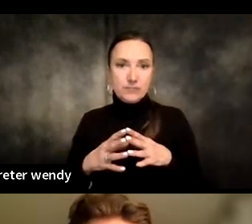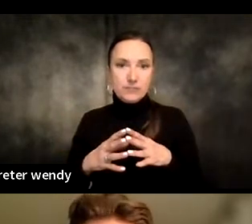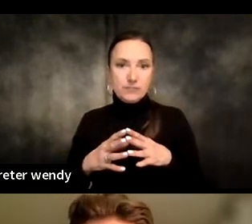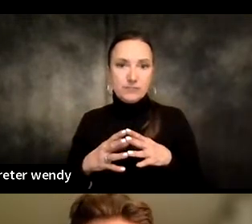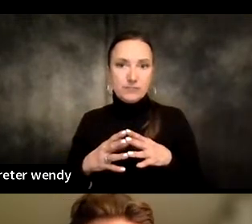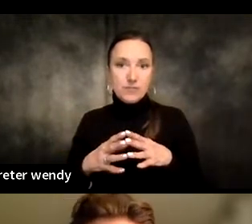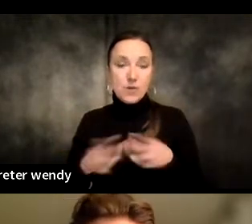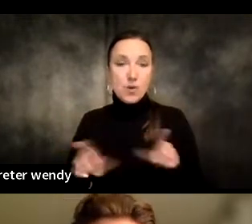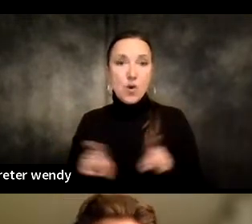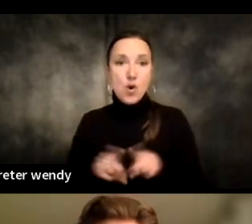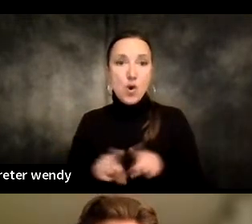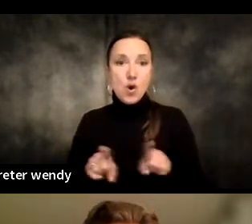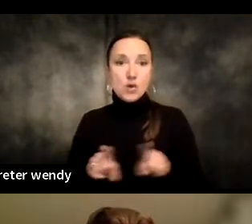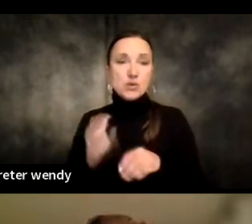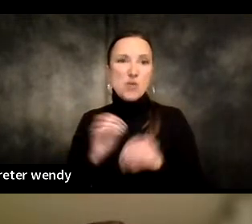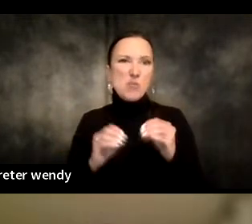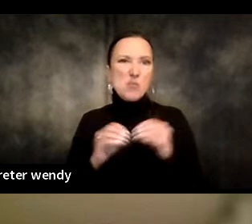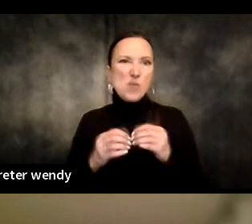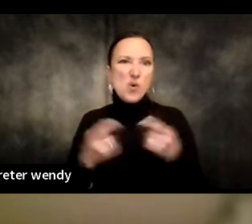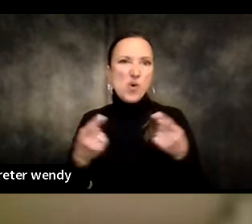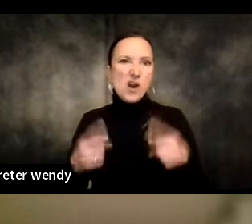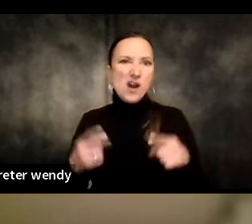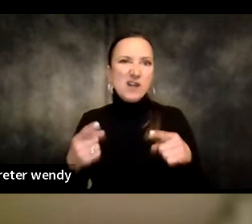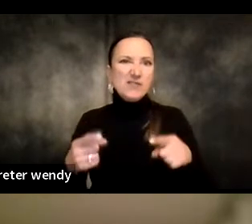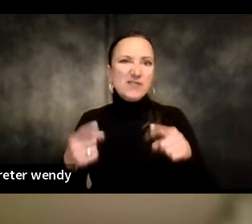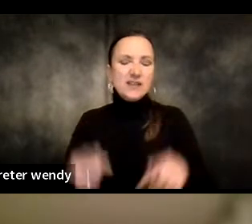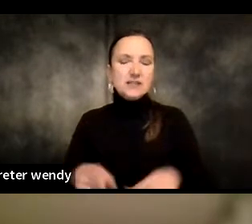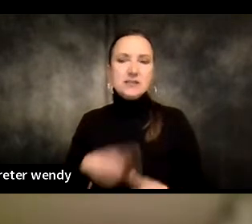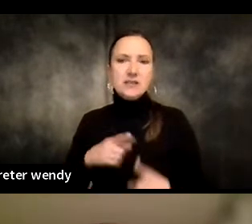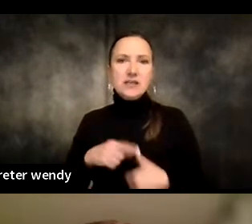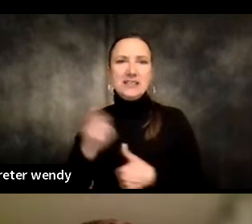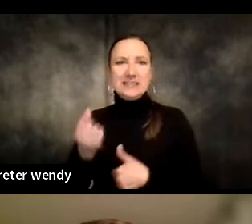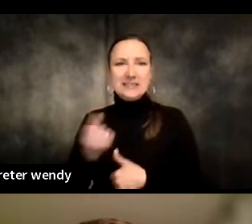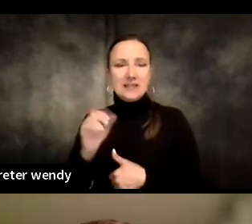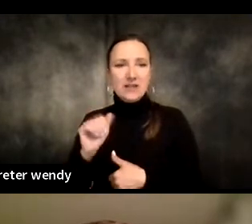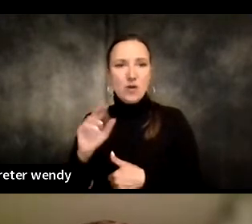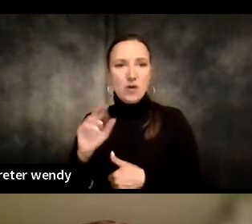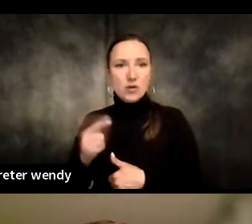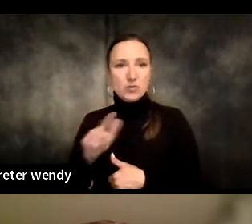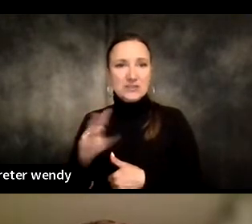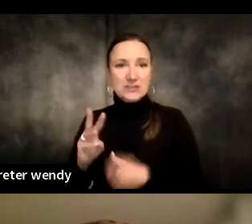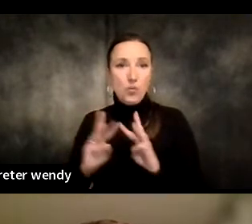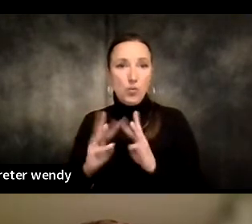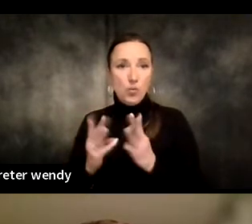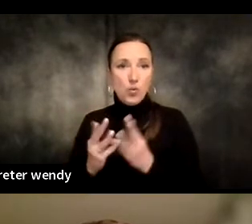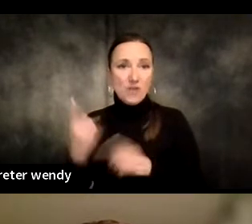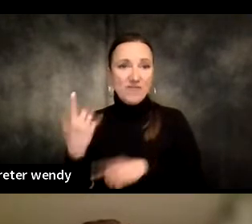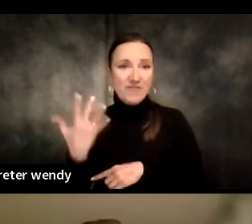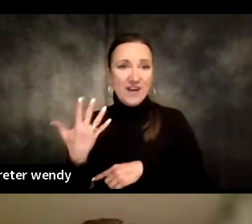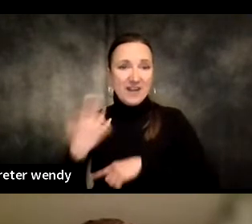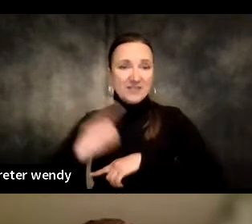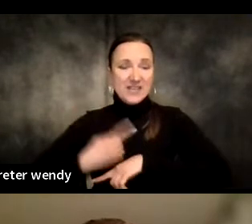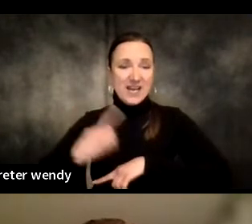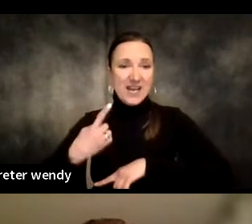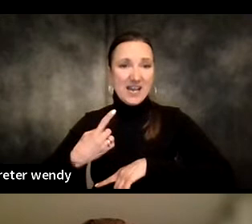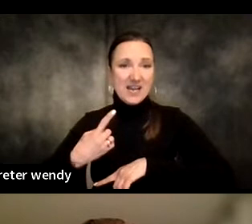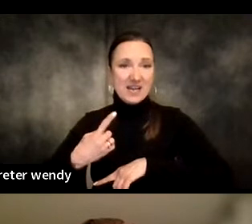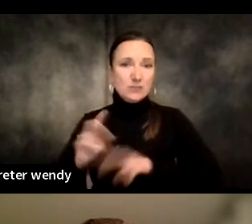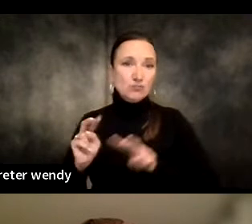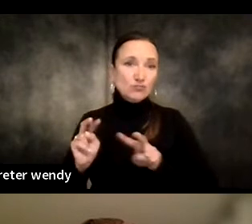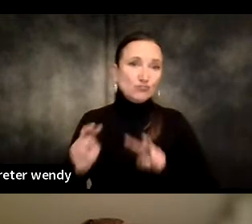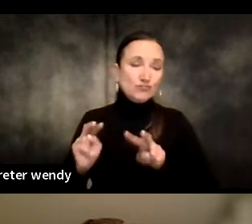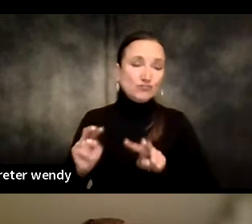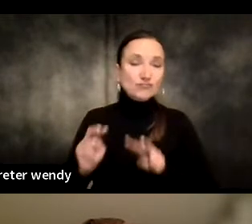Also, more upcoming events. Saturday, August 26th will be Ward 5 Day. We will be looking forward